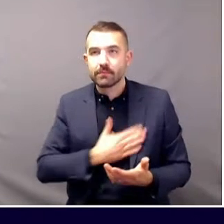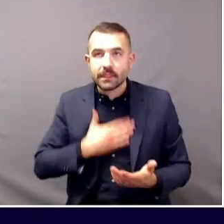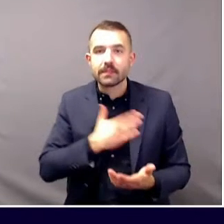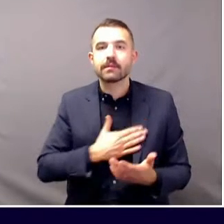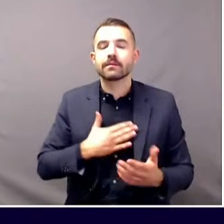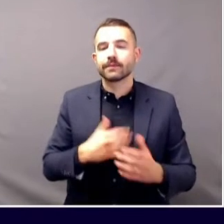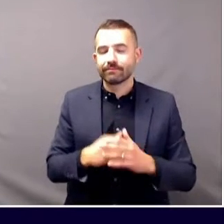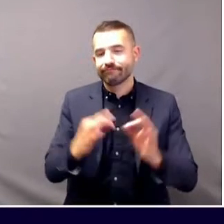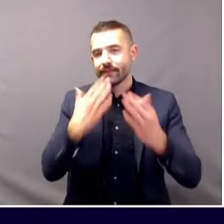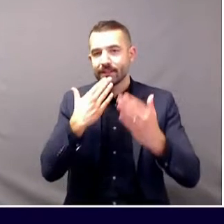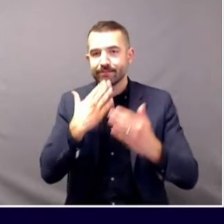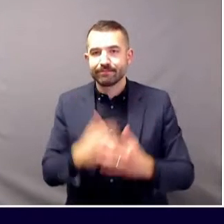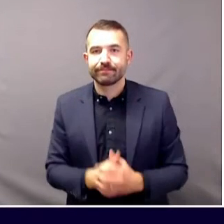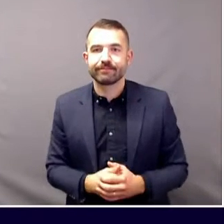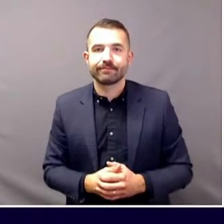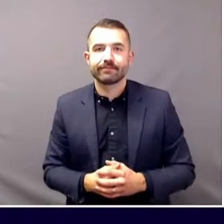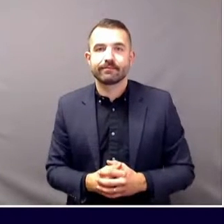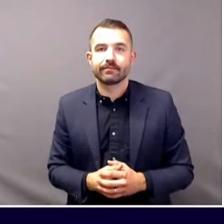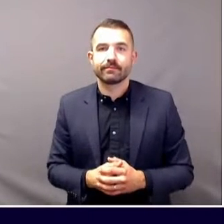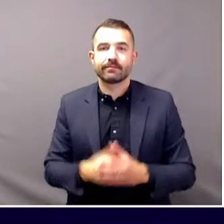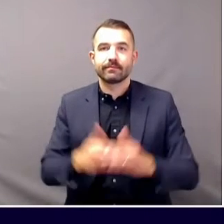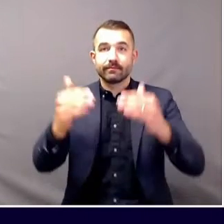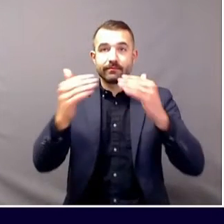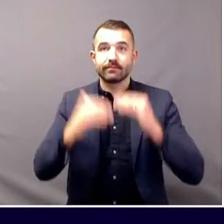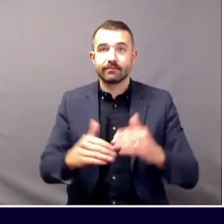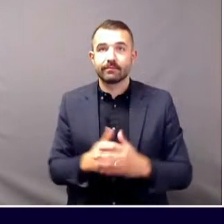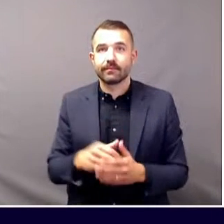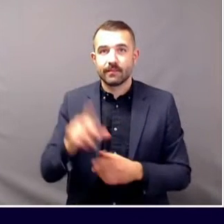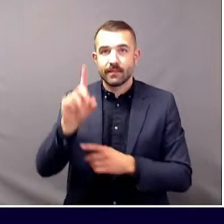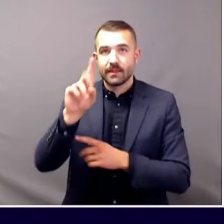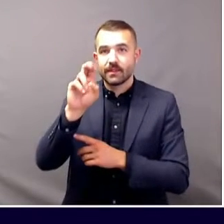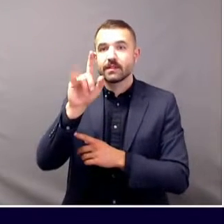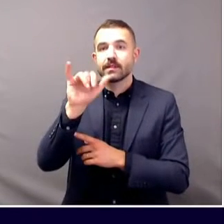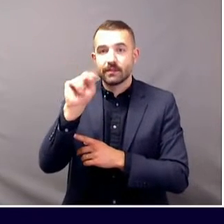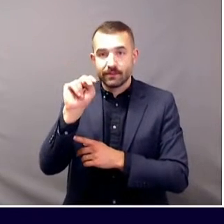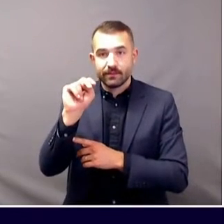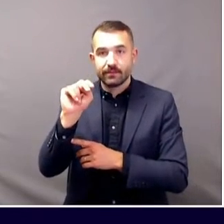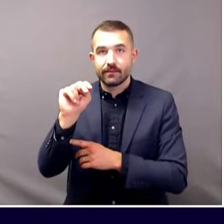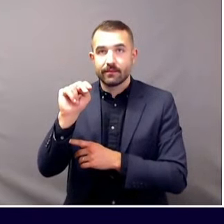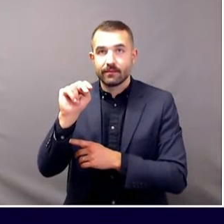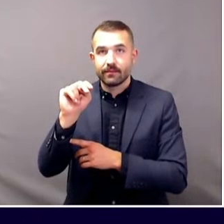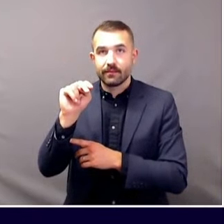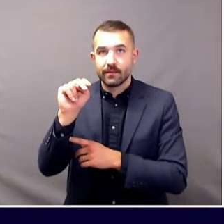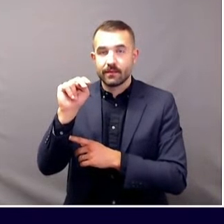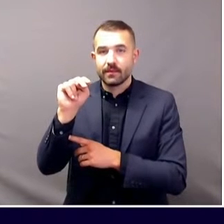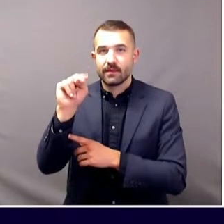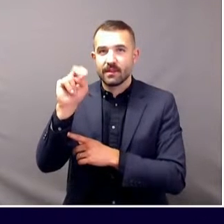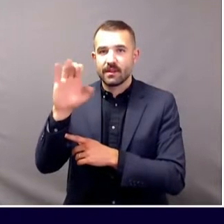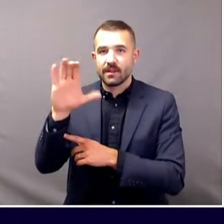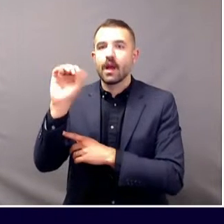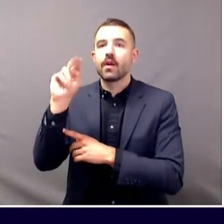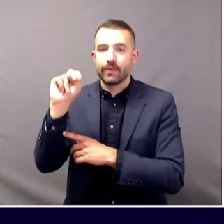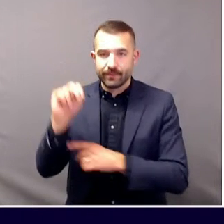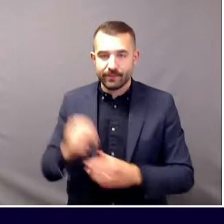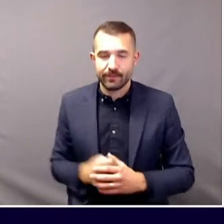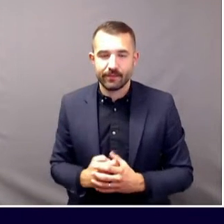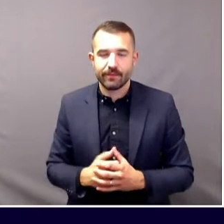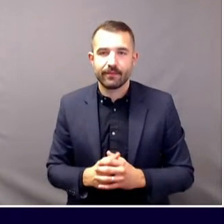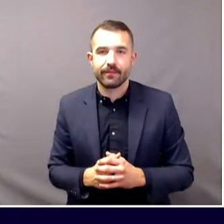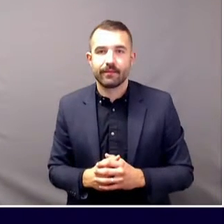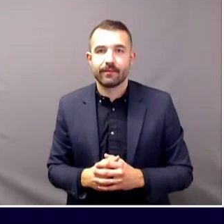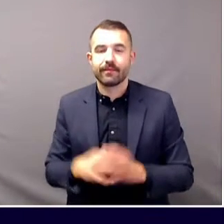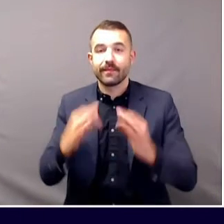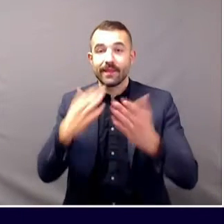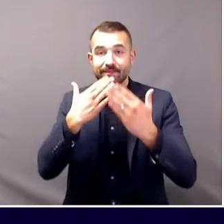I'm going to turn next over to Dustin at New England Cable News. Thanks, Dr. Shah. I think